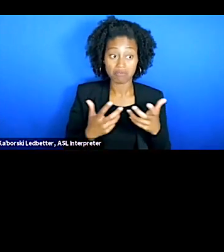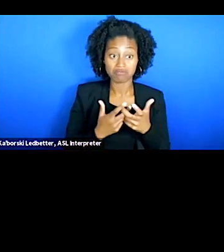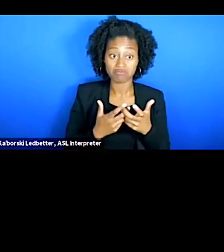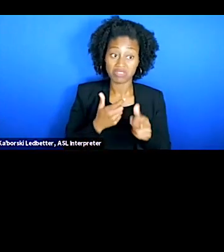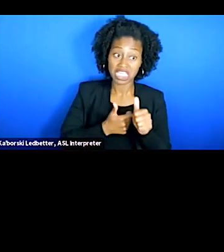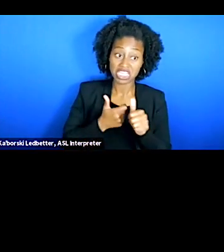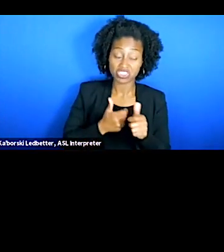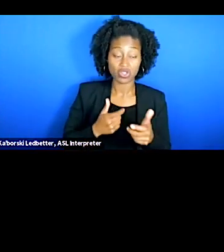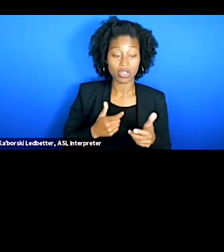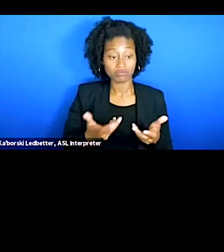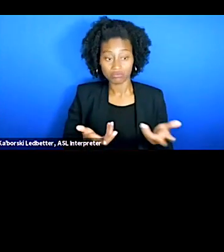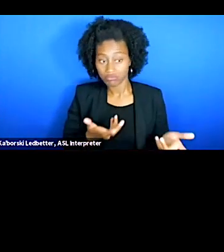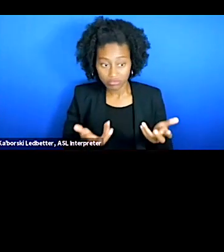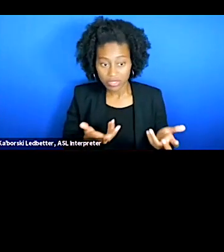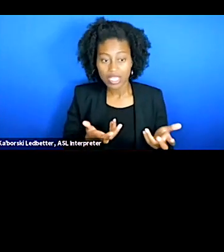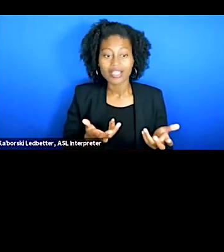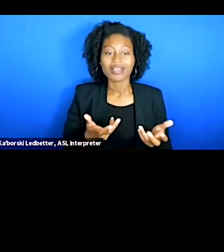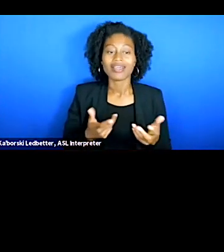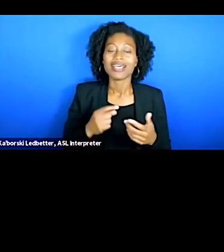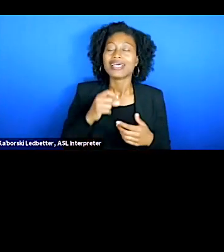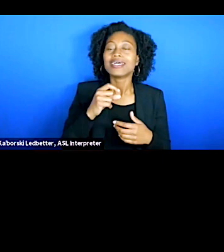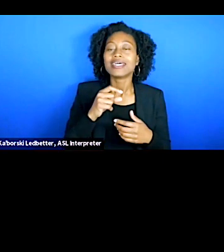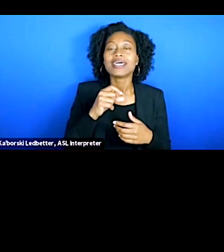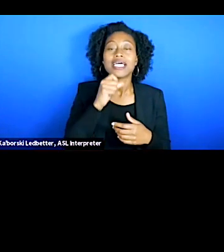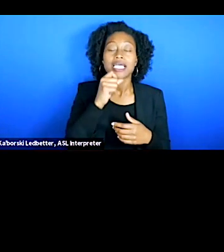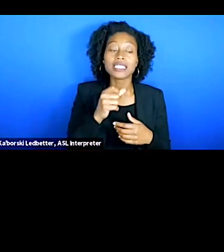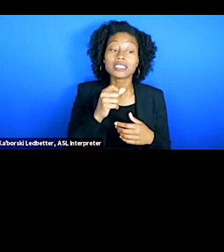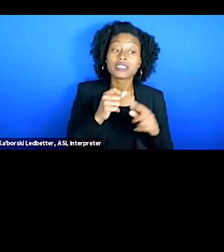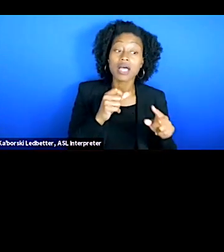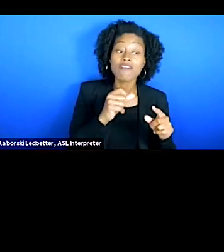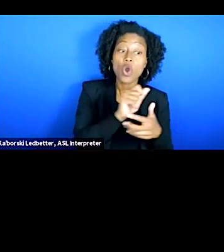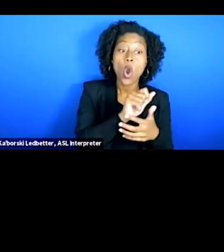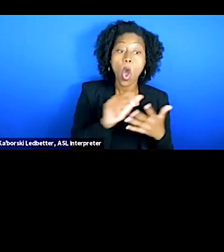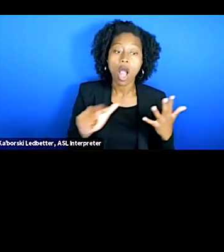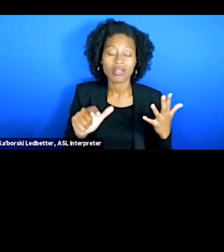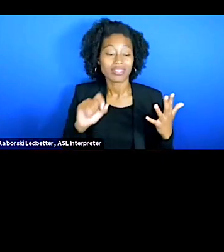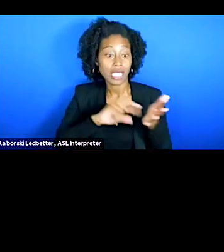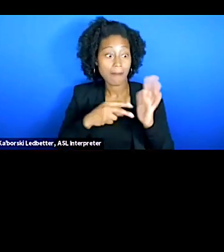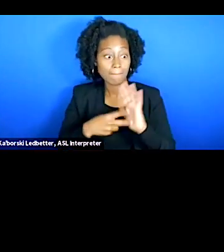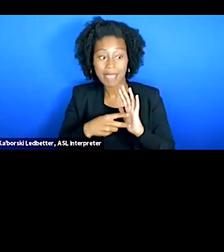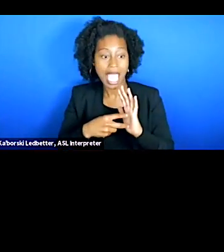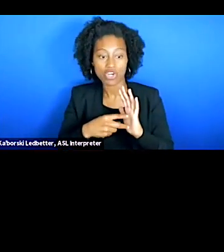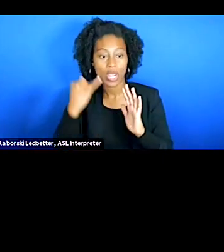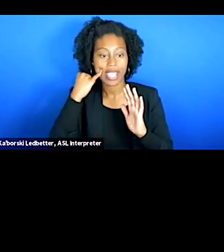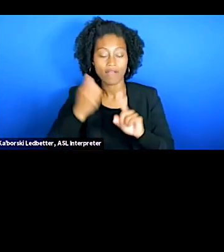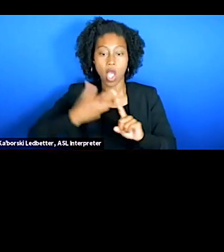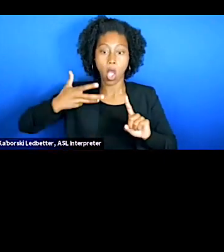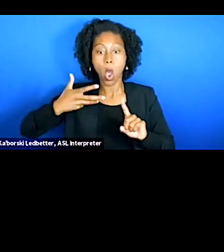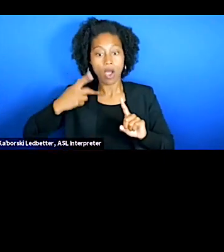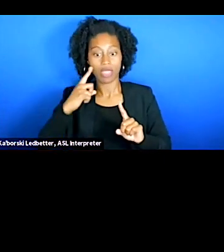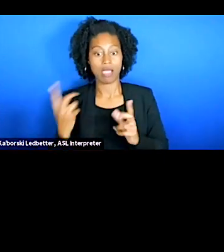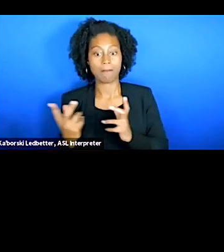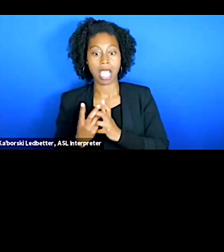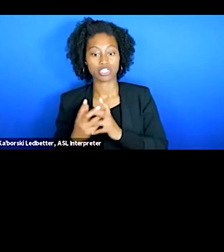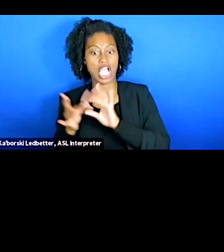not the depth to which it is present. If it is present, we note it as a yes in